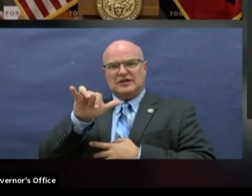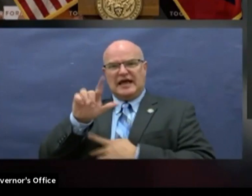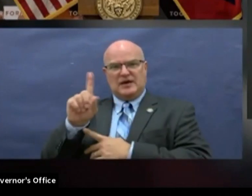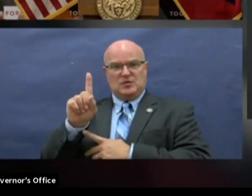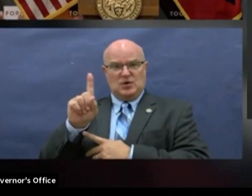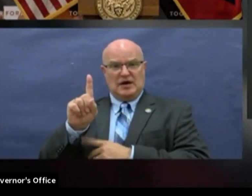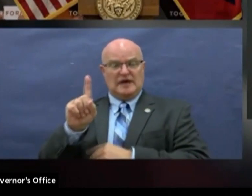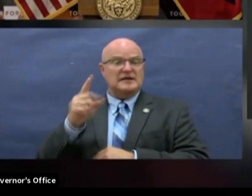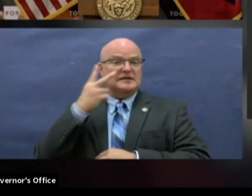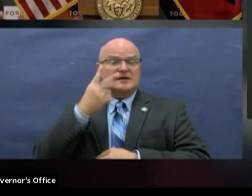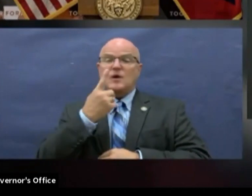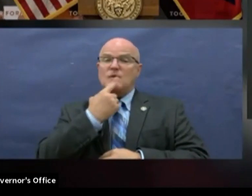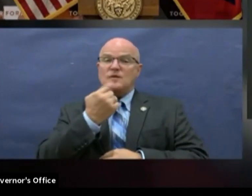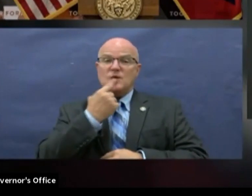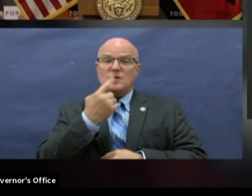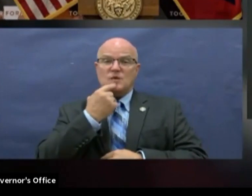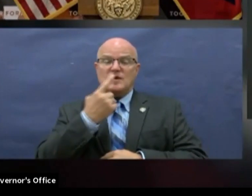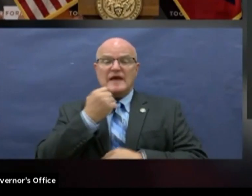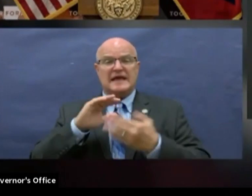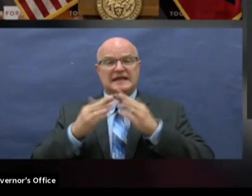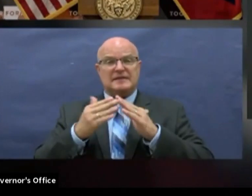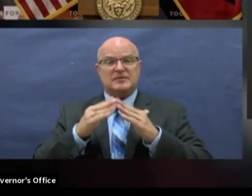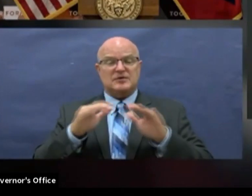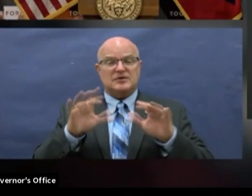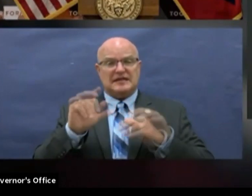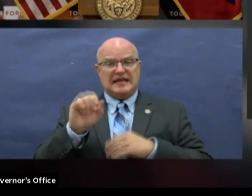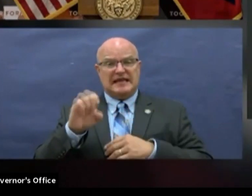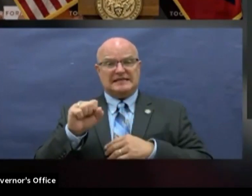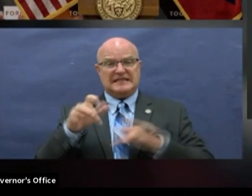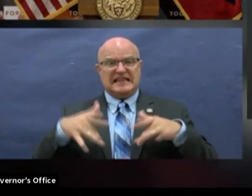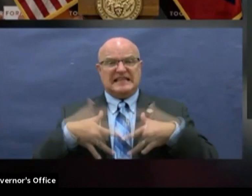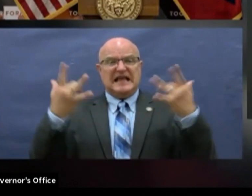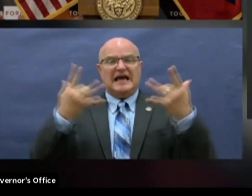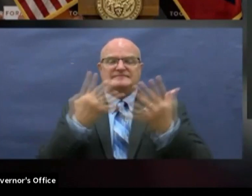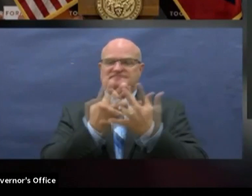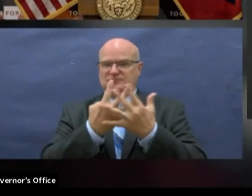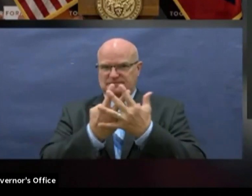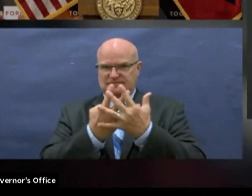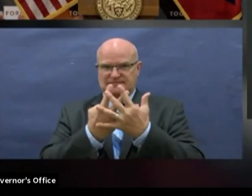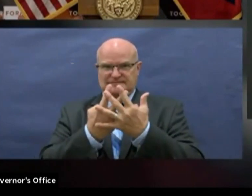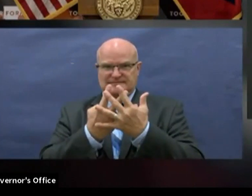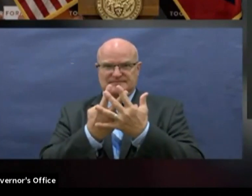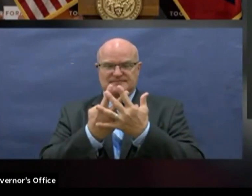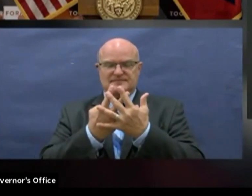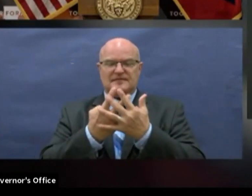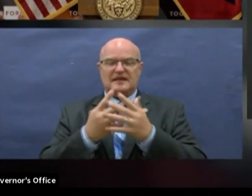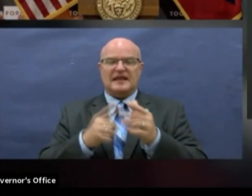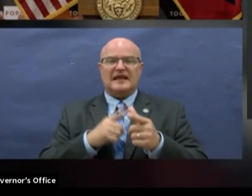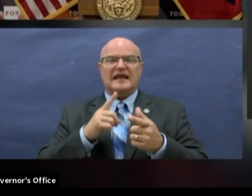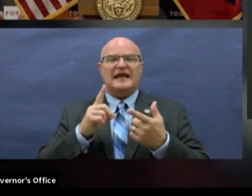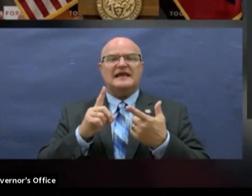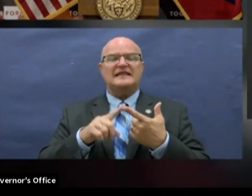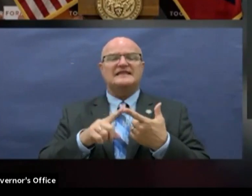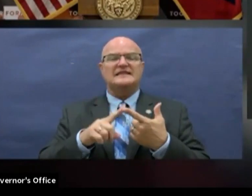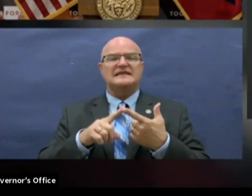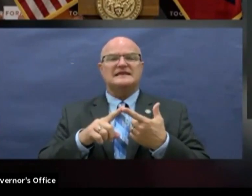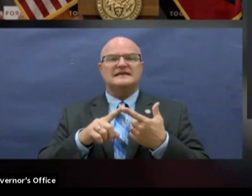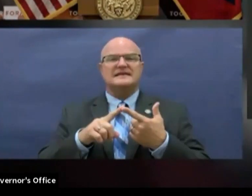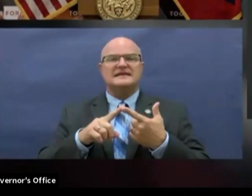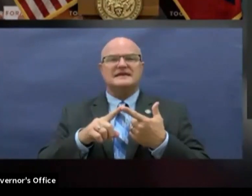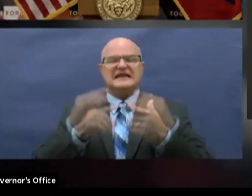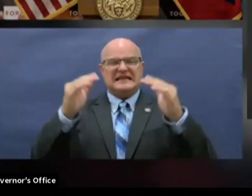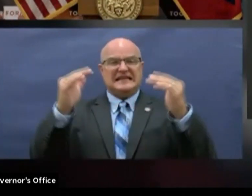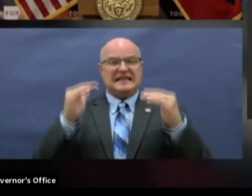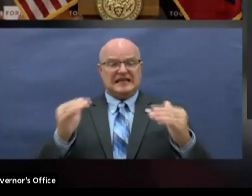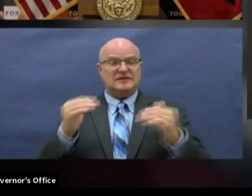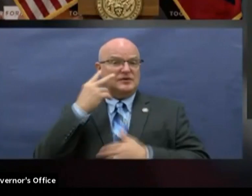You can see the red is the community cases, the lighter color, the correctional facilities. And then if you go to the